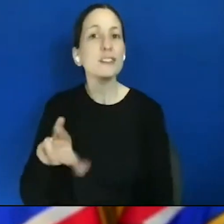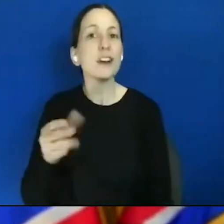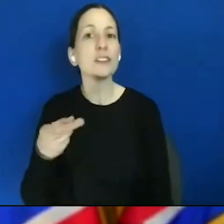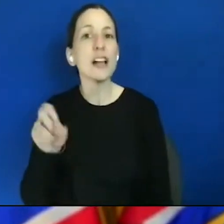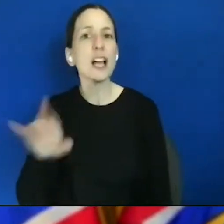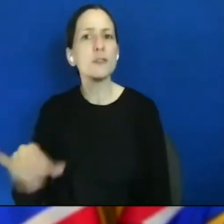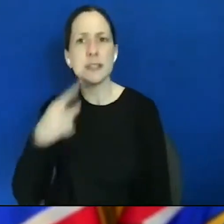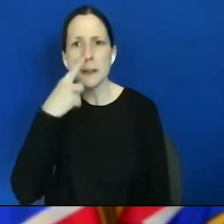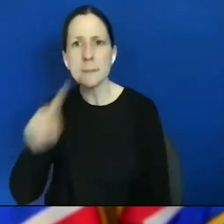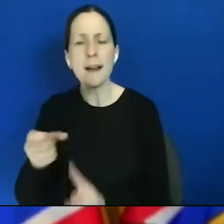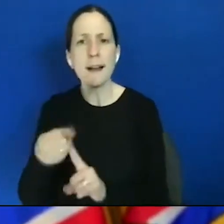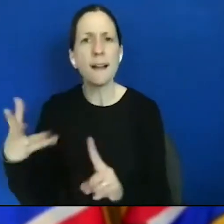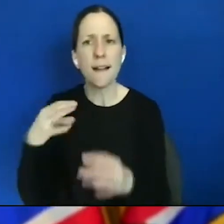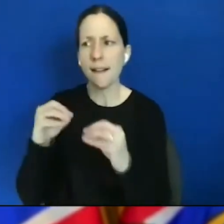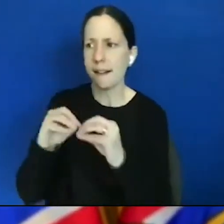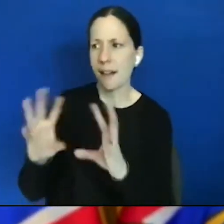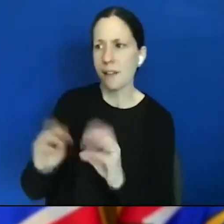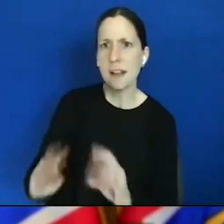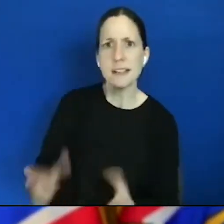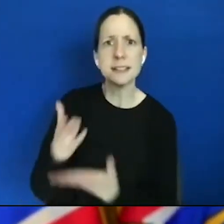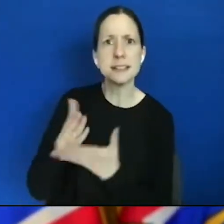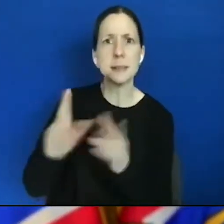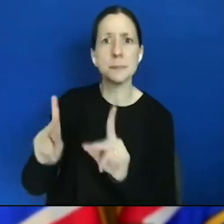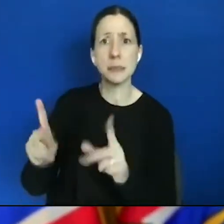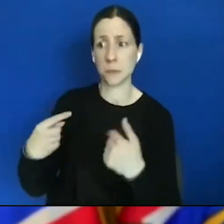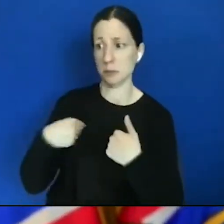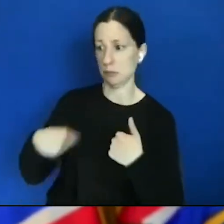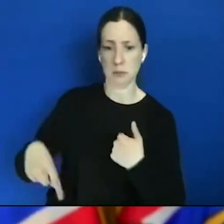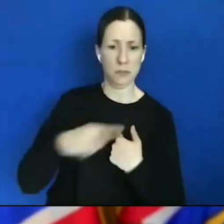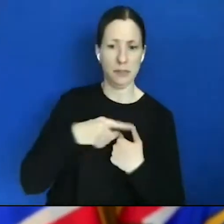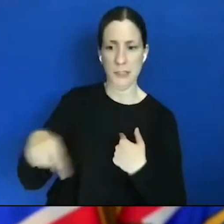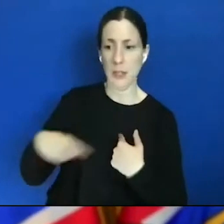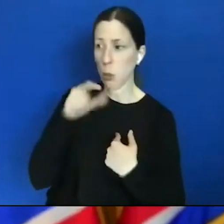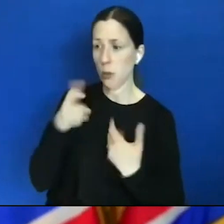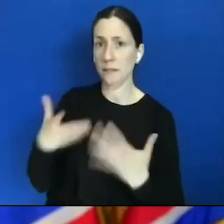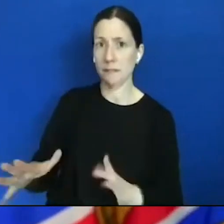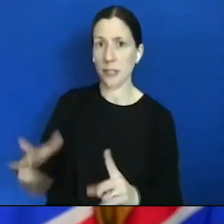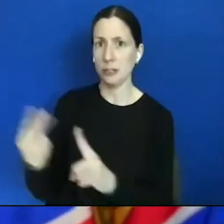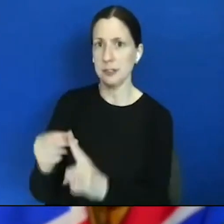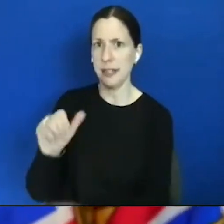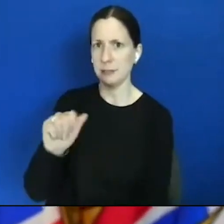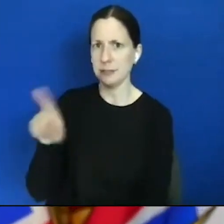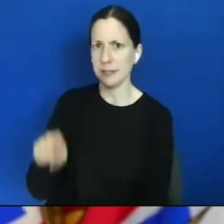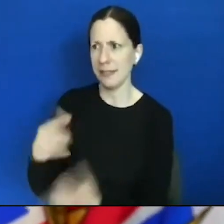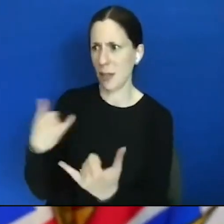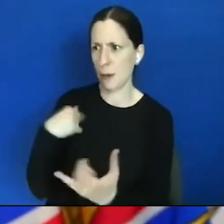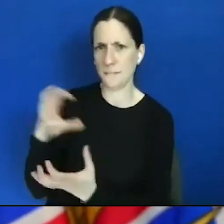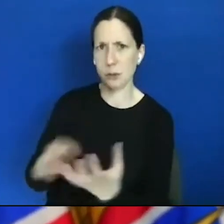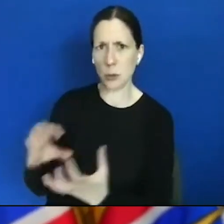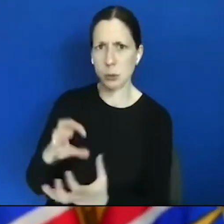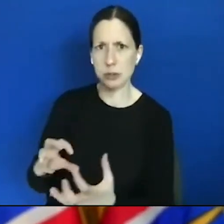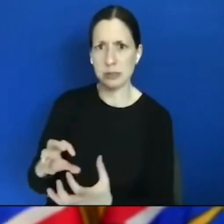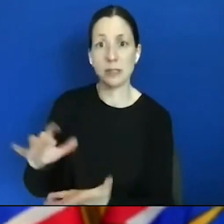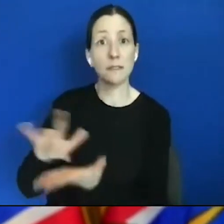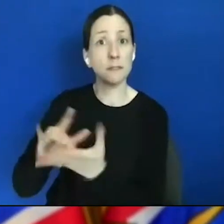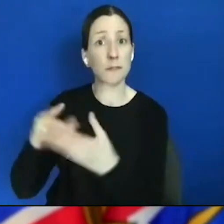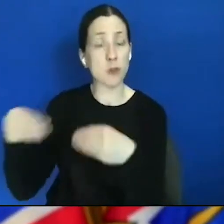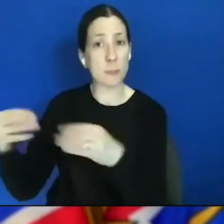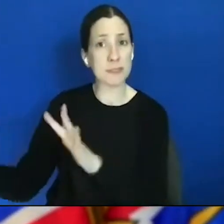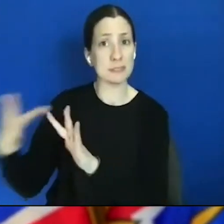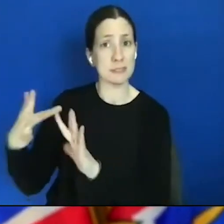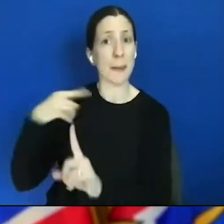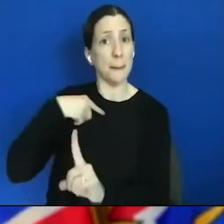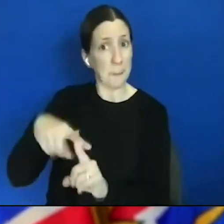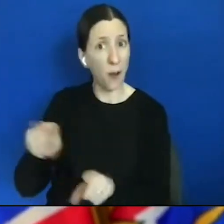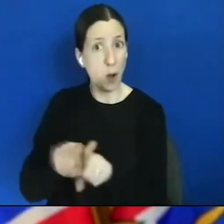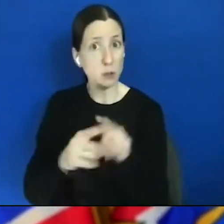Hi, Dr. Henry. First, can you clarify, because some of the people in the newsroom, like myself, who got AstraZeneca are a little bit confused. Will I get contacted by my